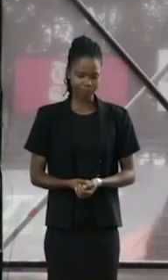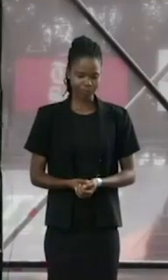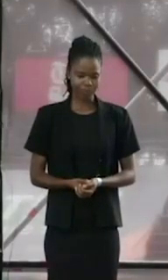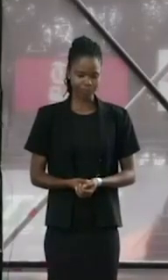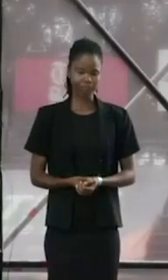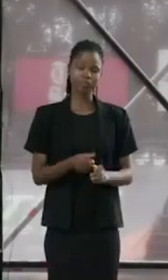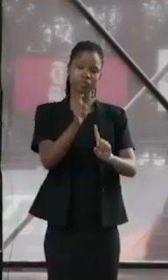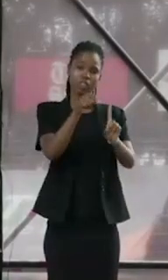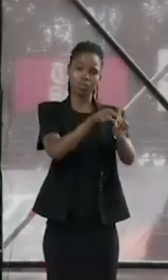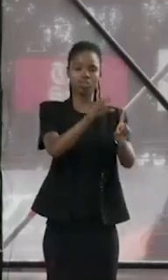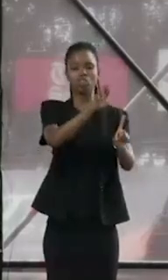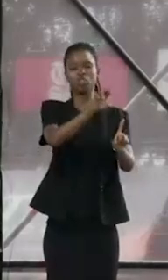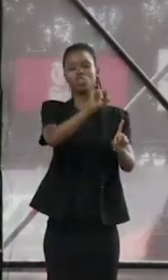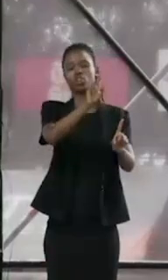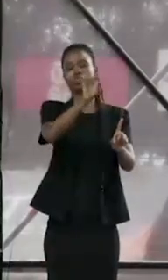Ricky was